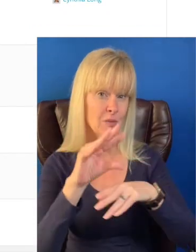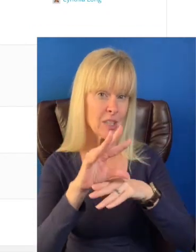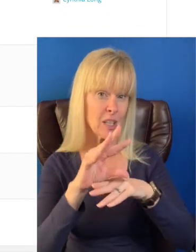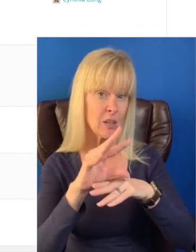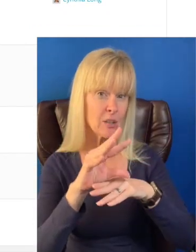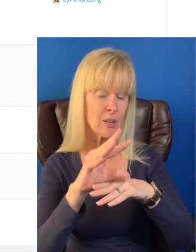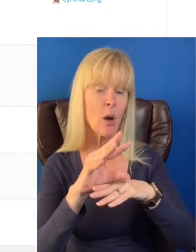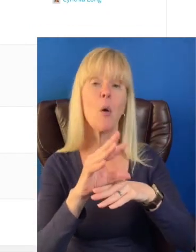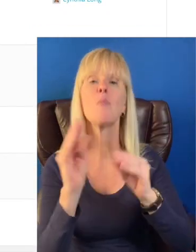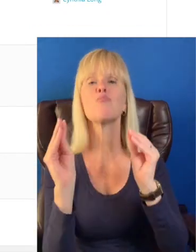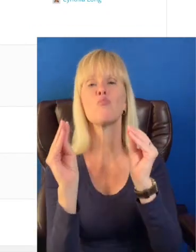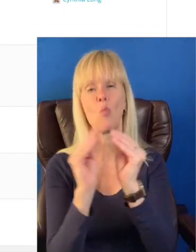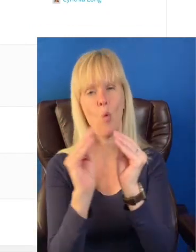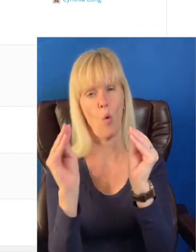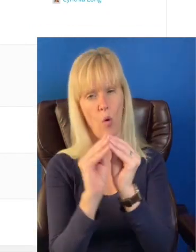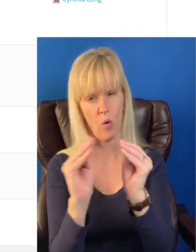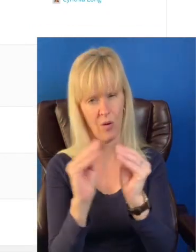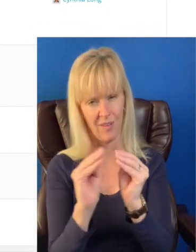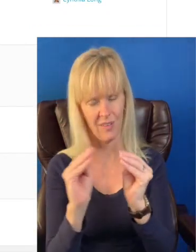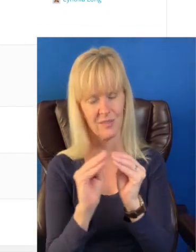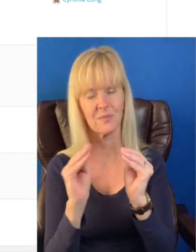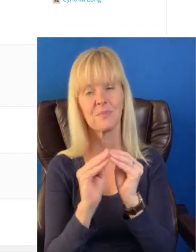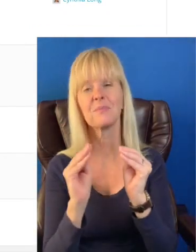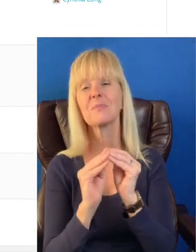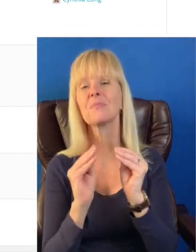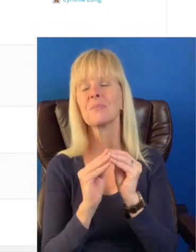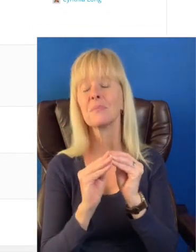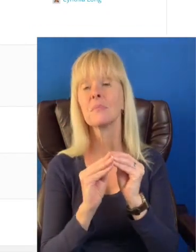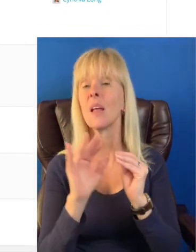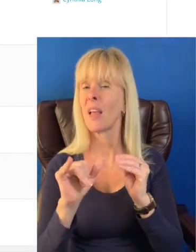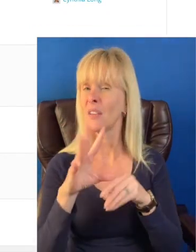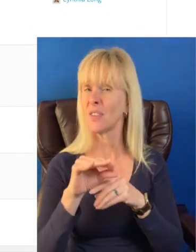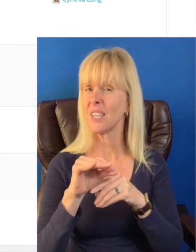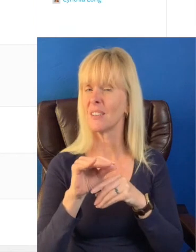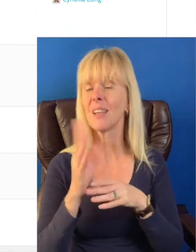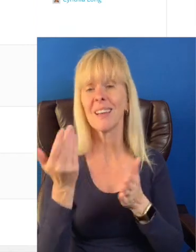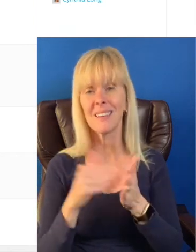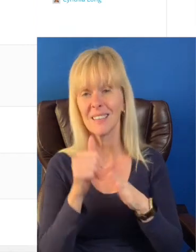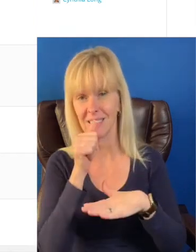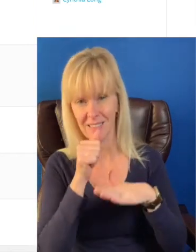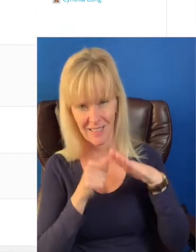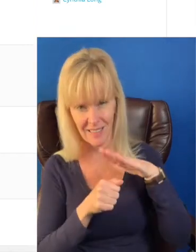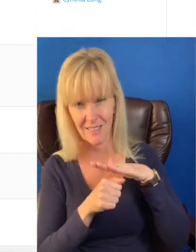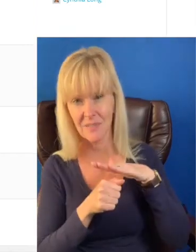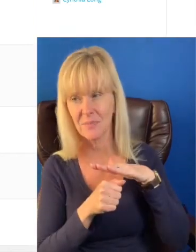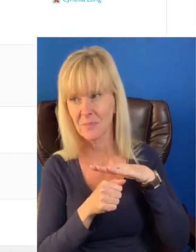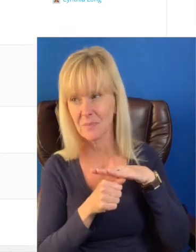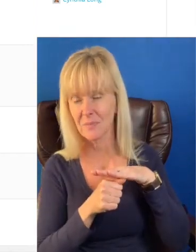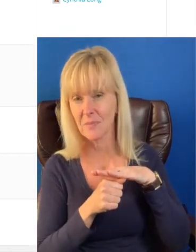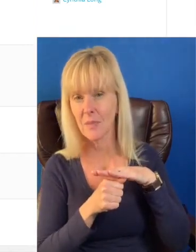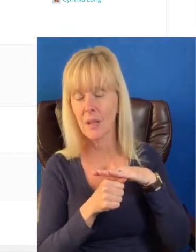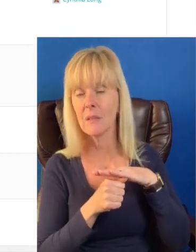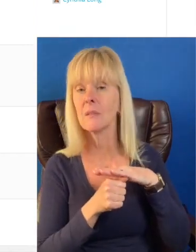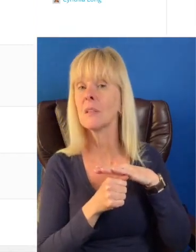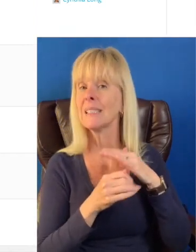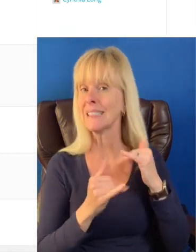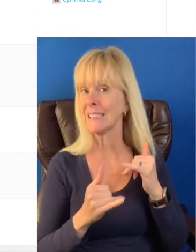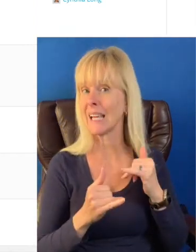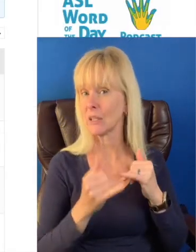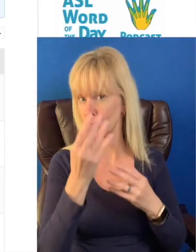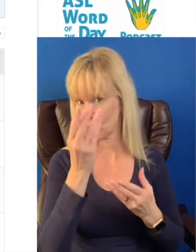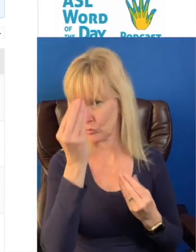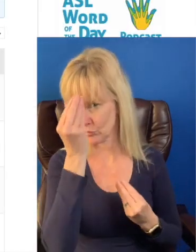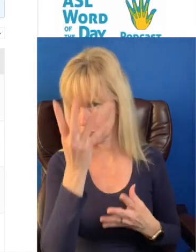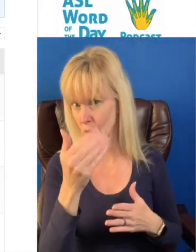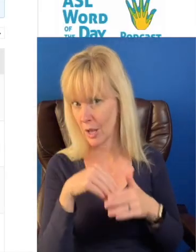Teacher's Video, there are more there. And these are videos that we kind of have hidden, but we are sharing